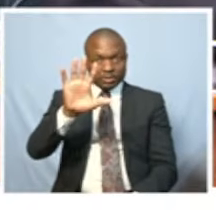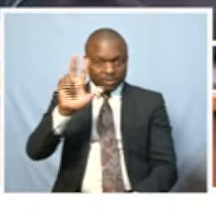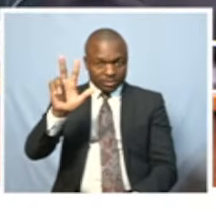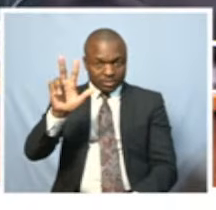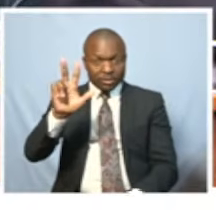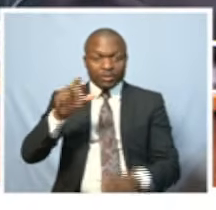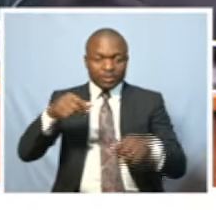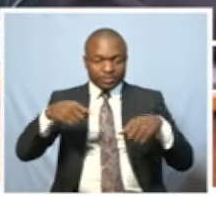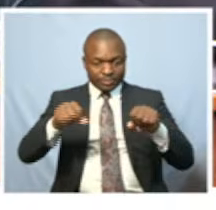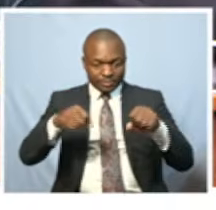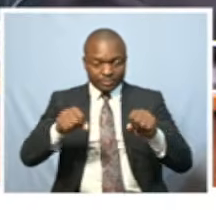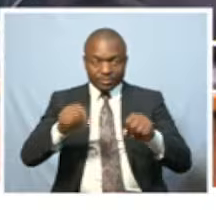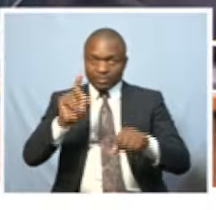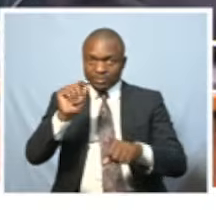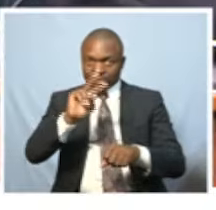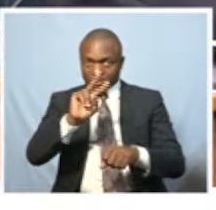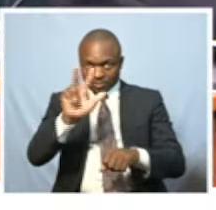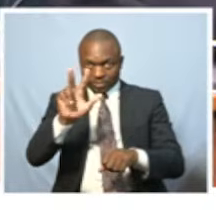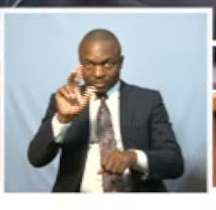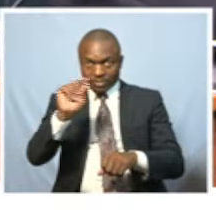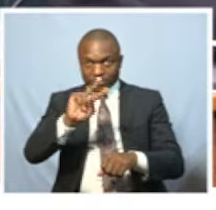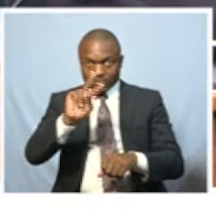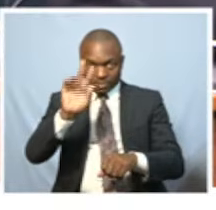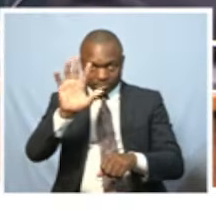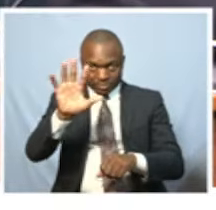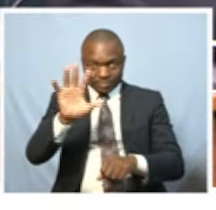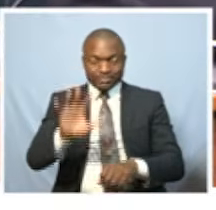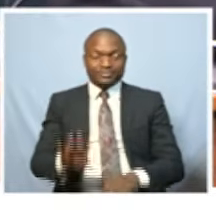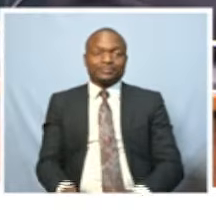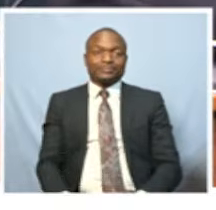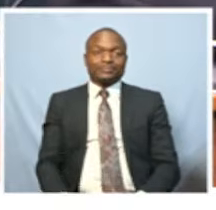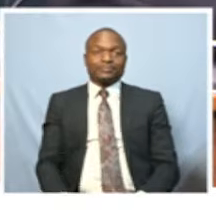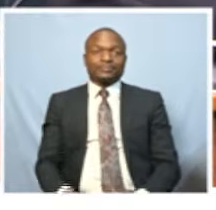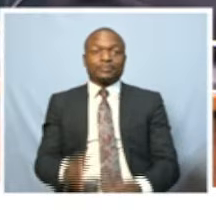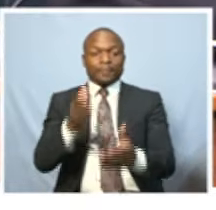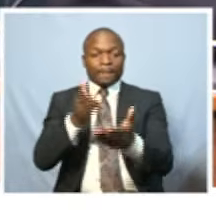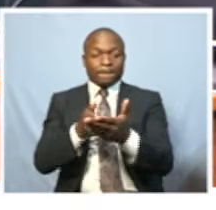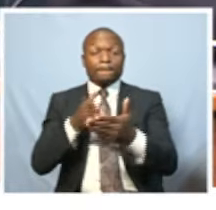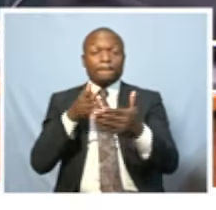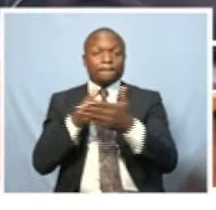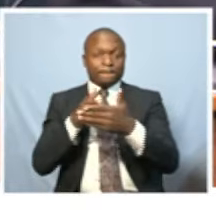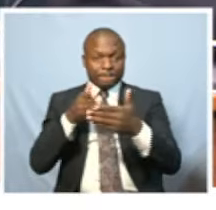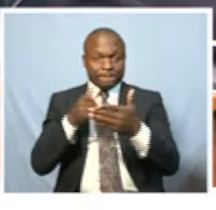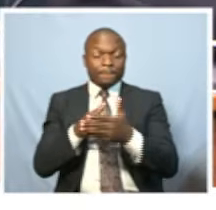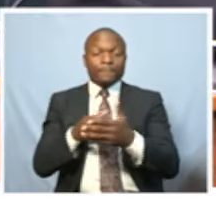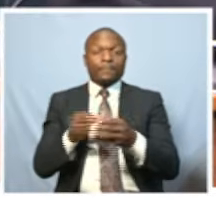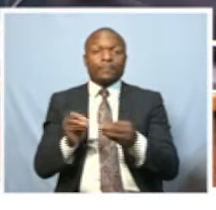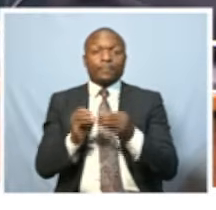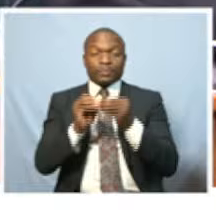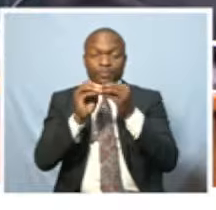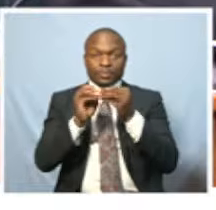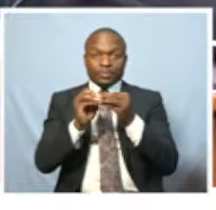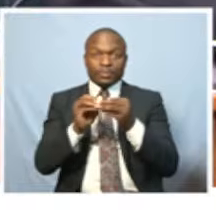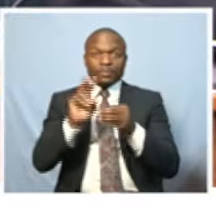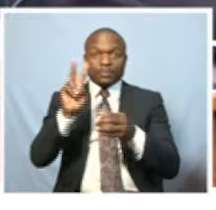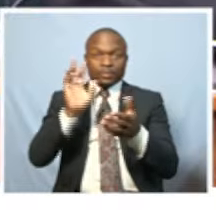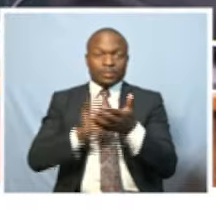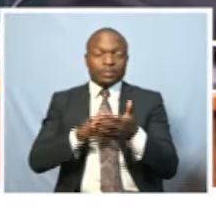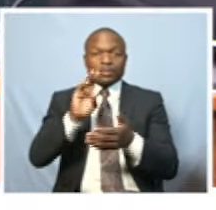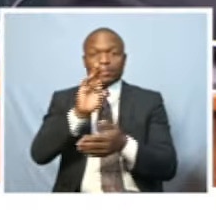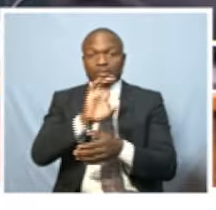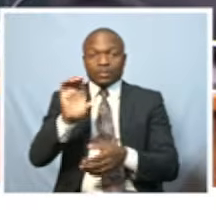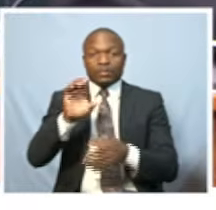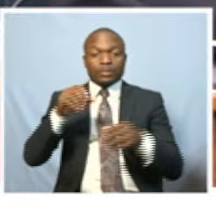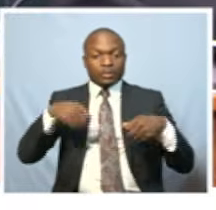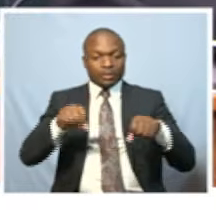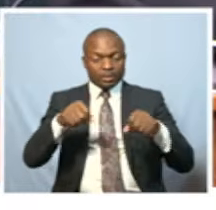1,553 motorbikes between 2023 and 2025. This is against the required total of 2,700 motorbikes